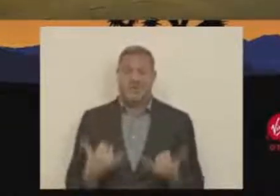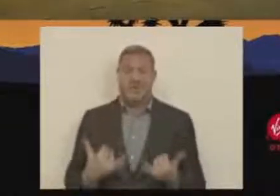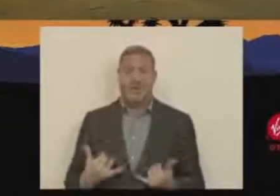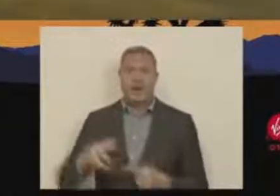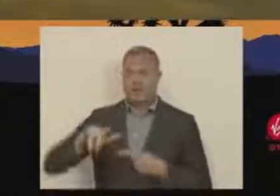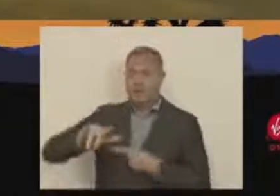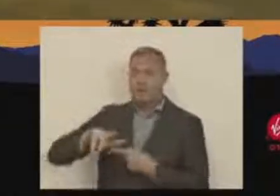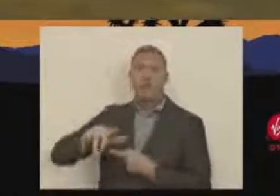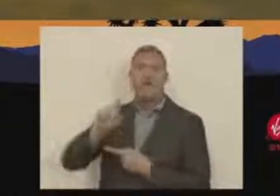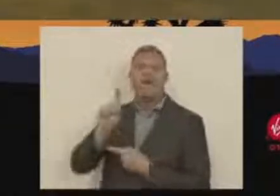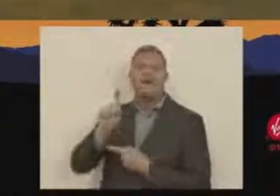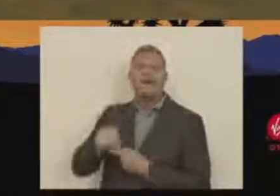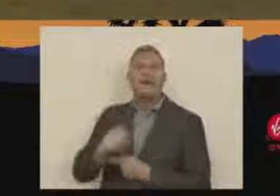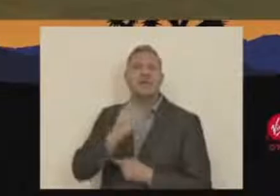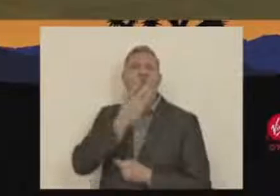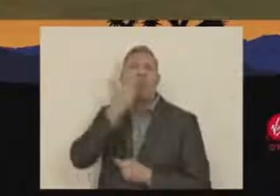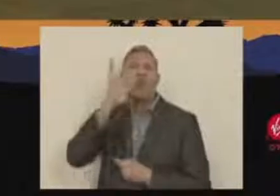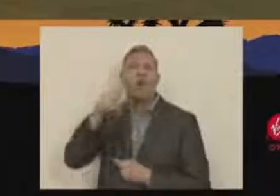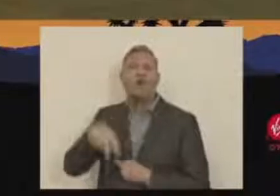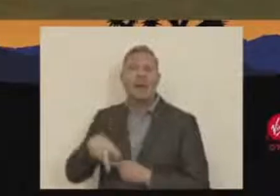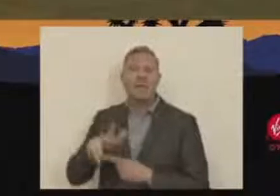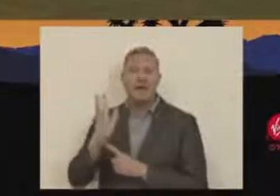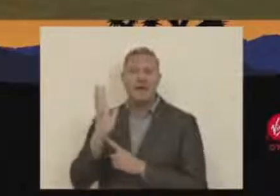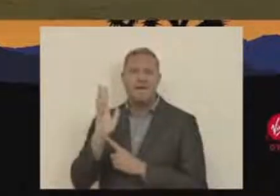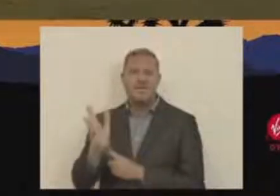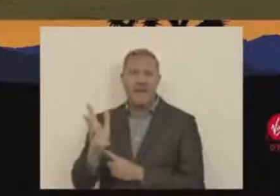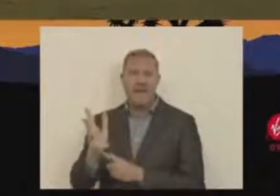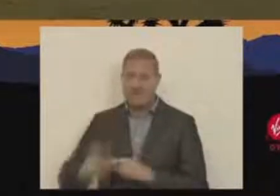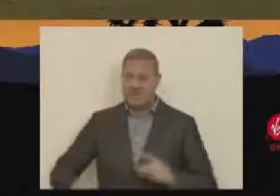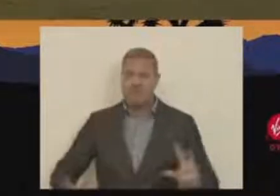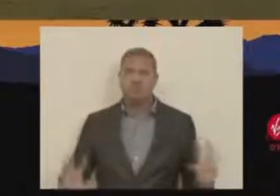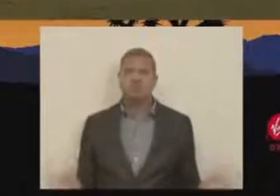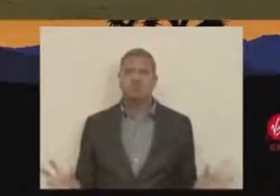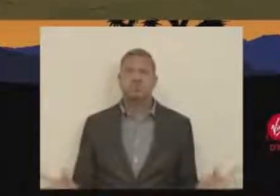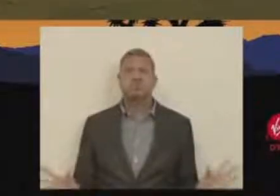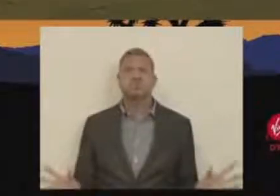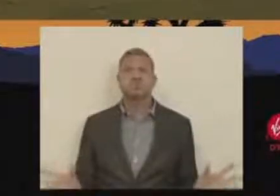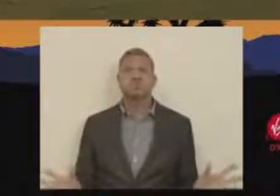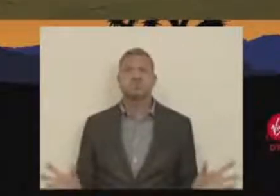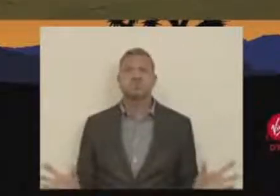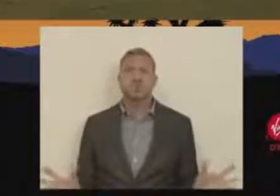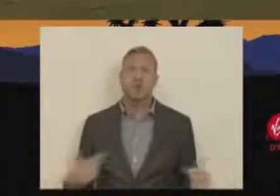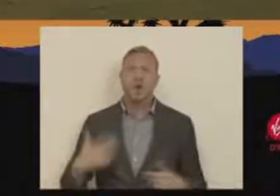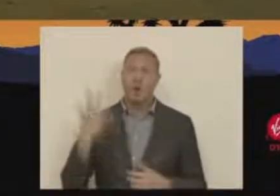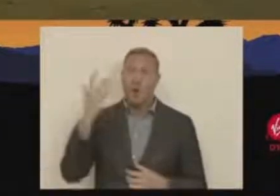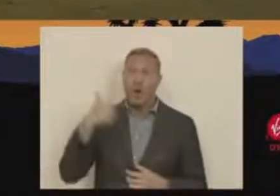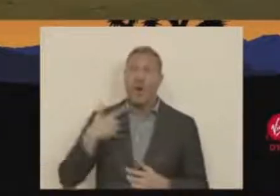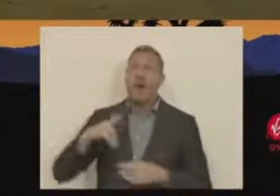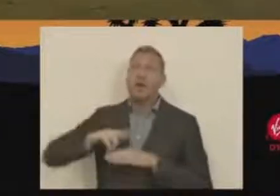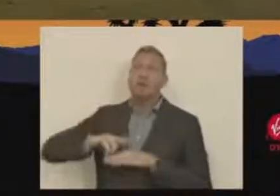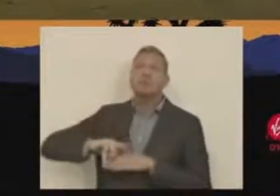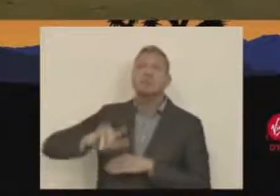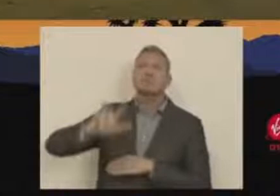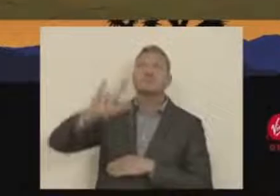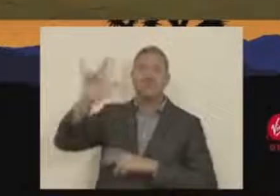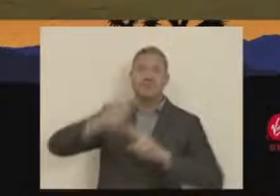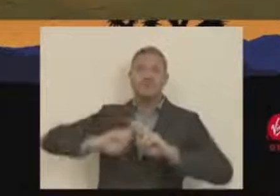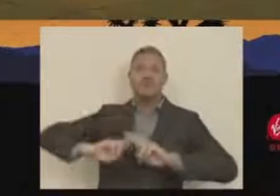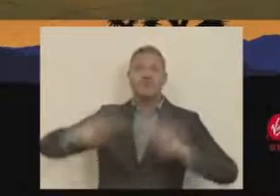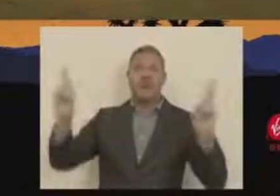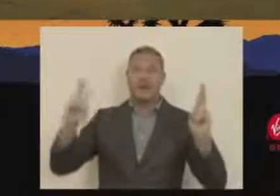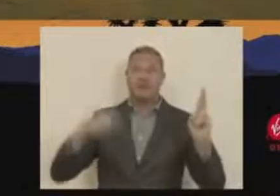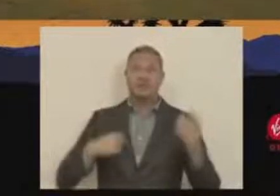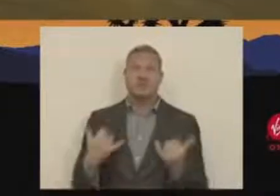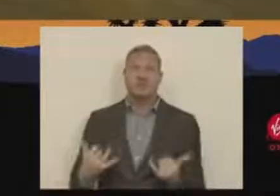Basically, we're warming her up so that when we fly, everything is already checked out and good to go. So things are getting really, really, really